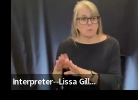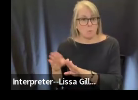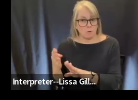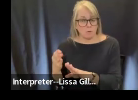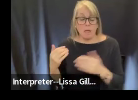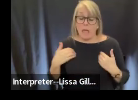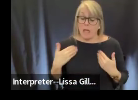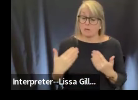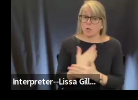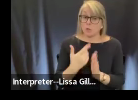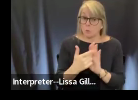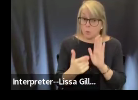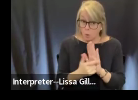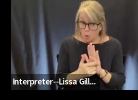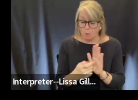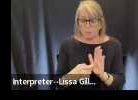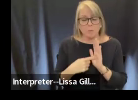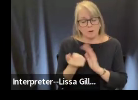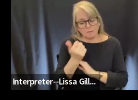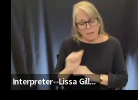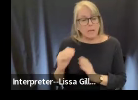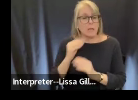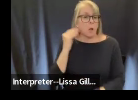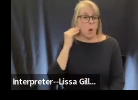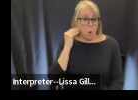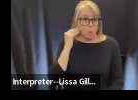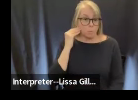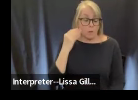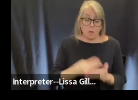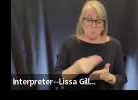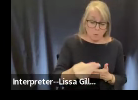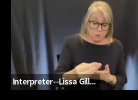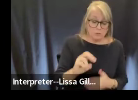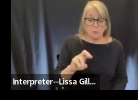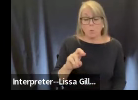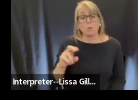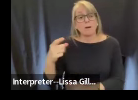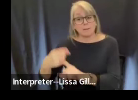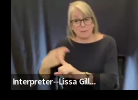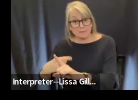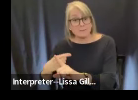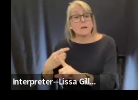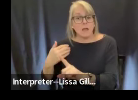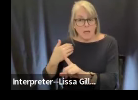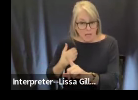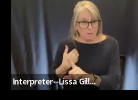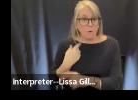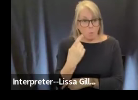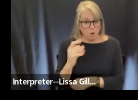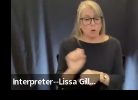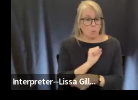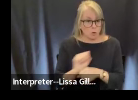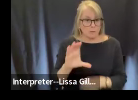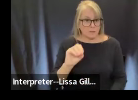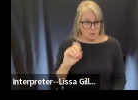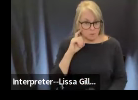that requires any home that is purchased or leased to have at least 1 working carbon monoxide alarm in it. So do know that if you're in